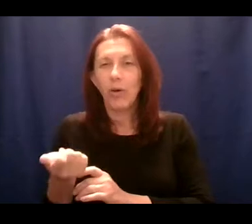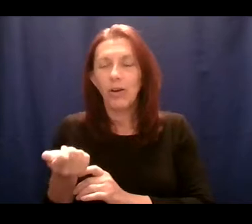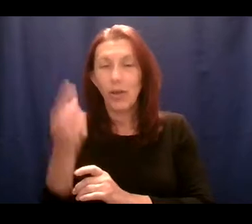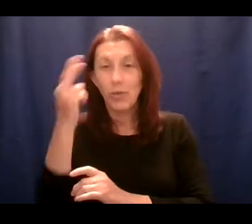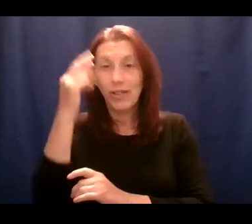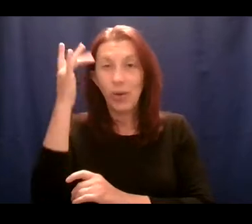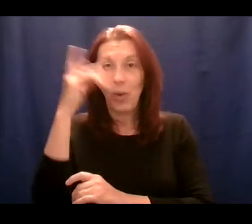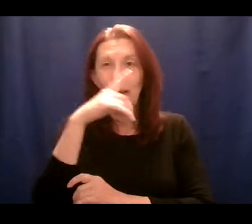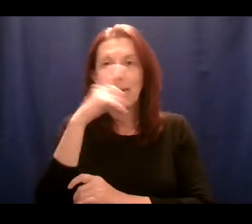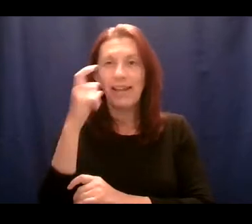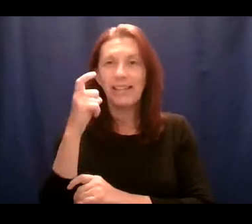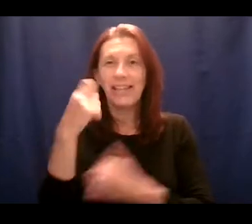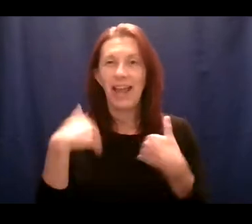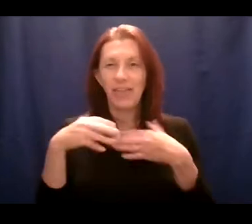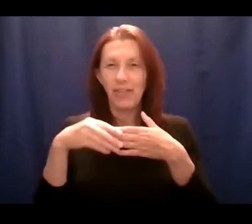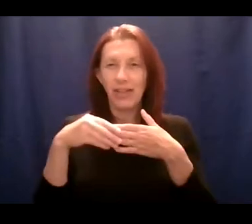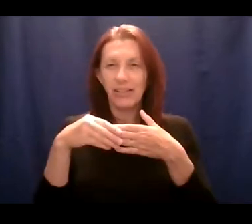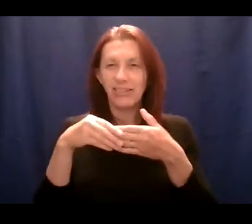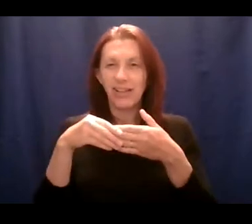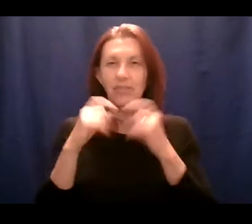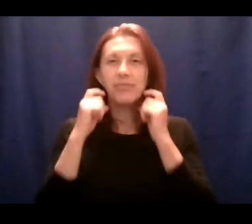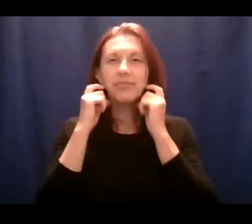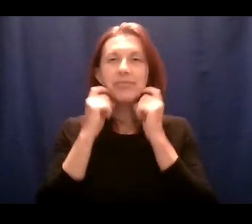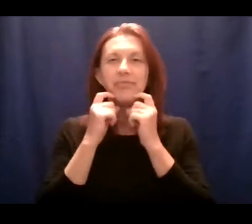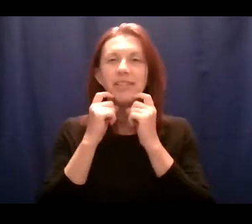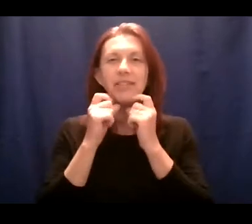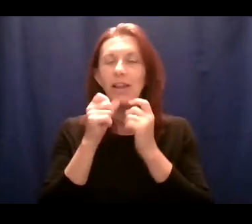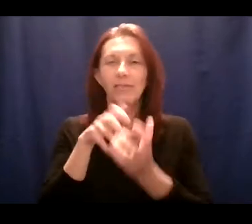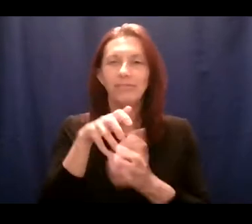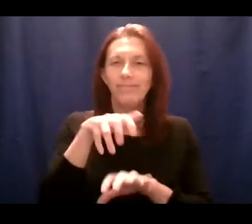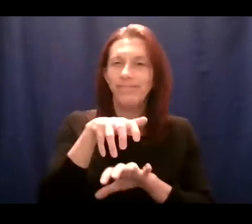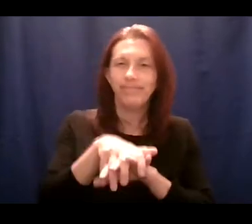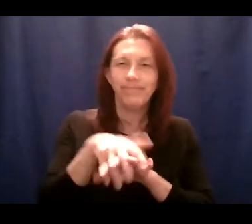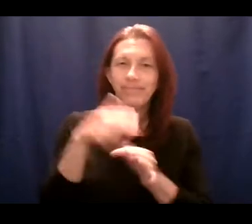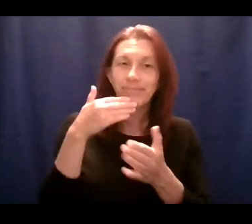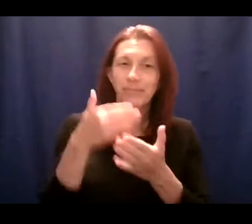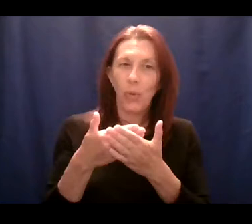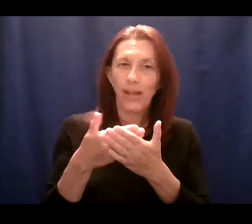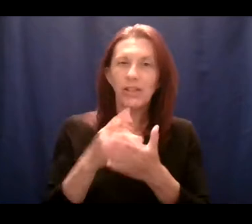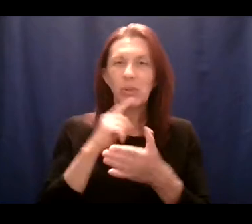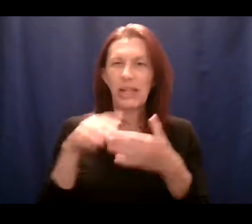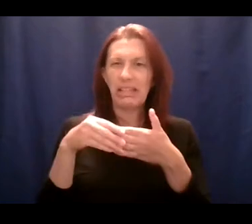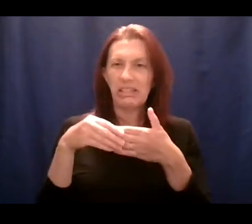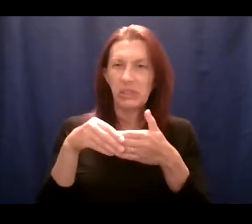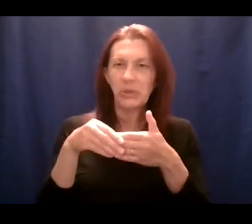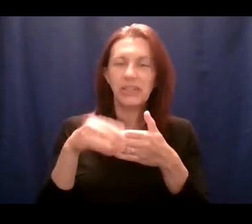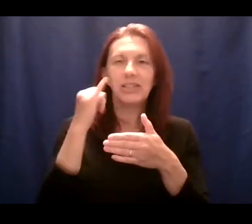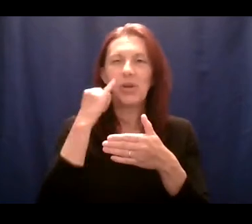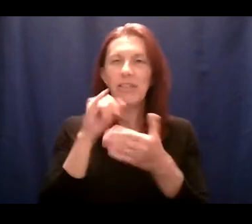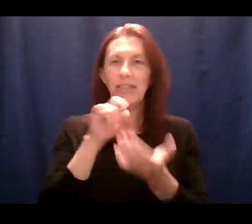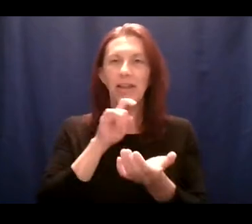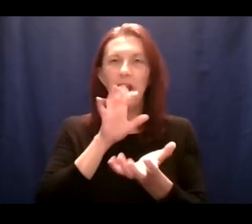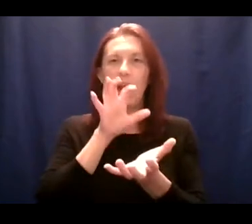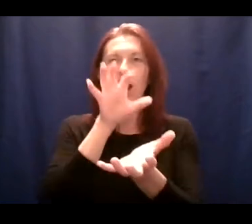so they don't anchor very well. So instead of having it lodged in tight, it's pretty loose. And if they were to grab their